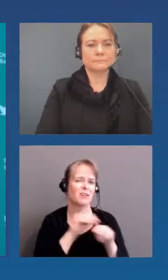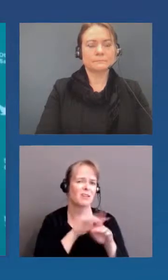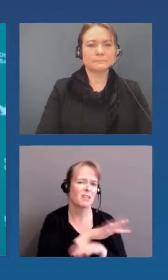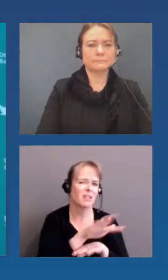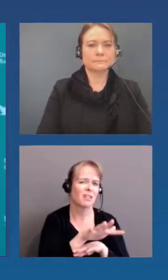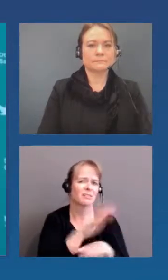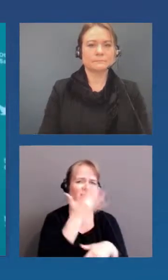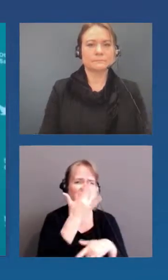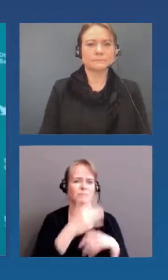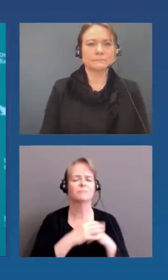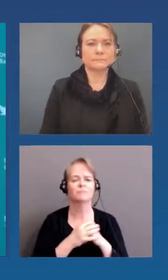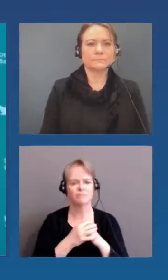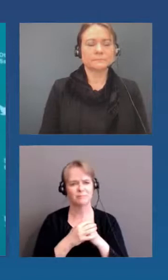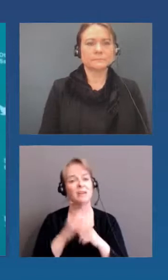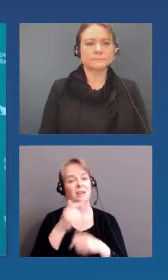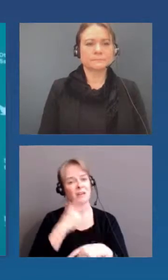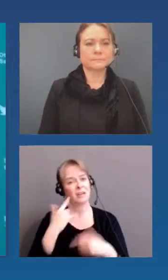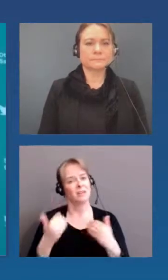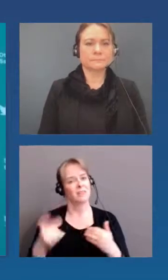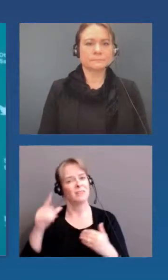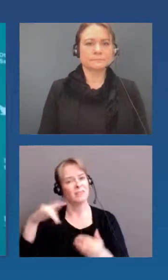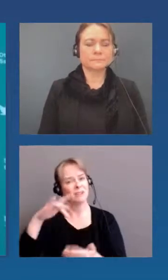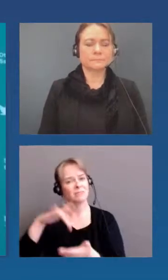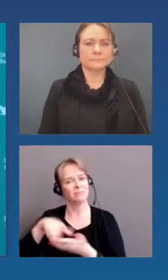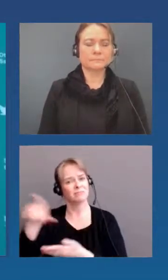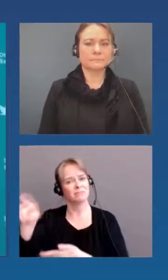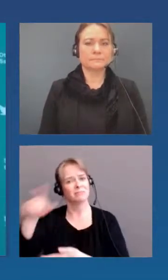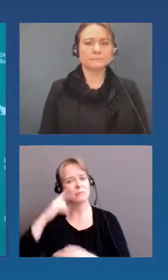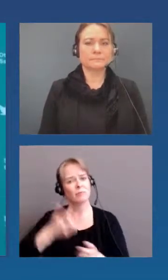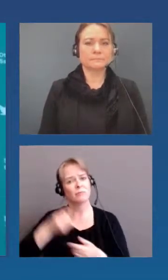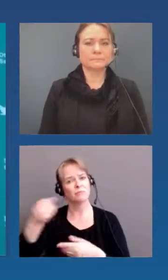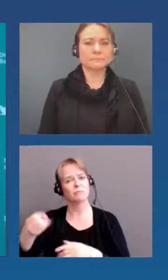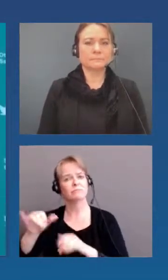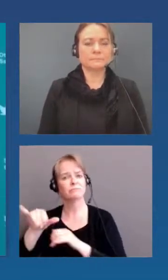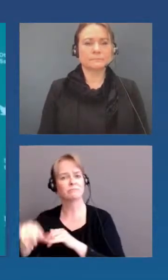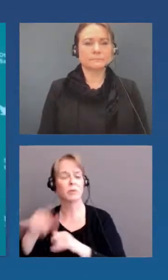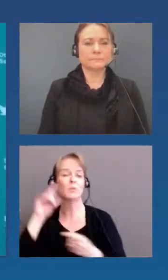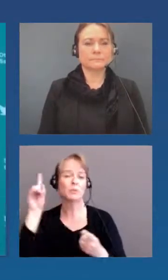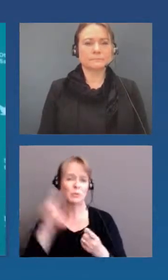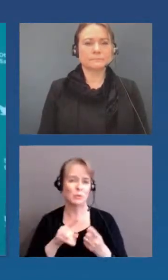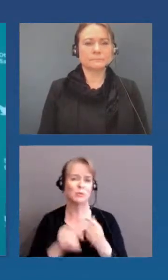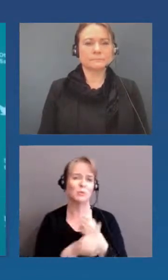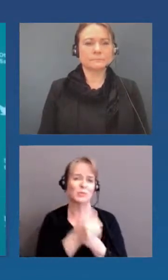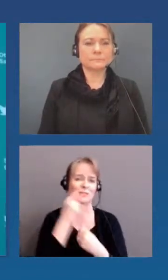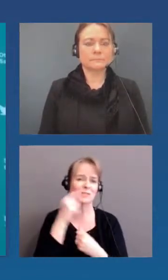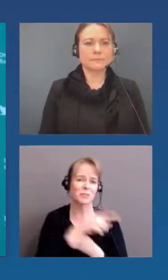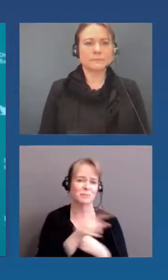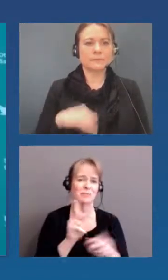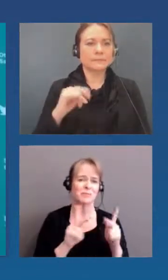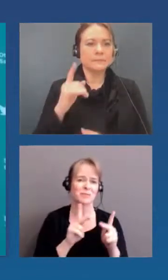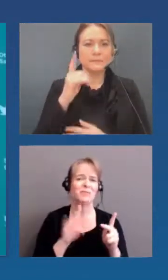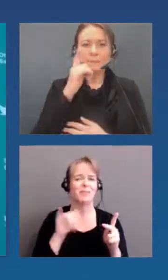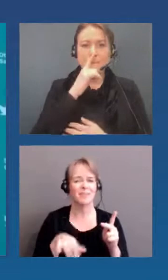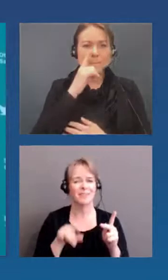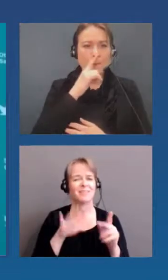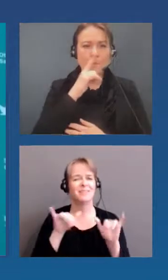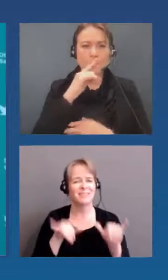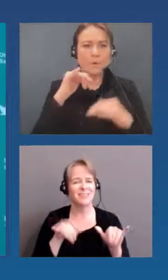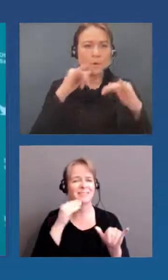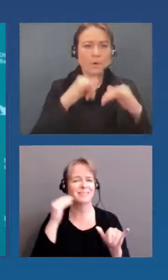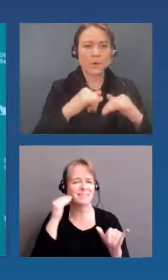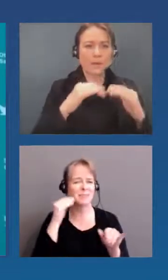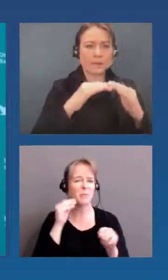reduce the risk of spreading the virus among household contacts. Si vous ne pouvez pas vous